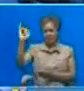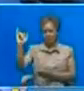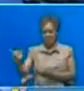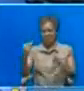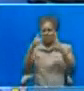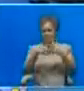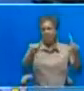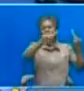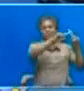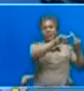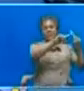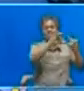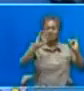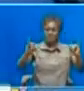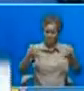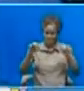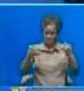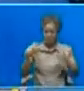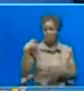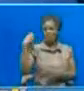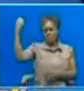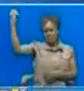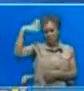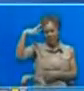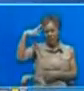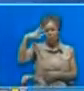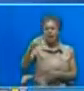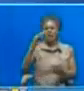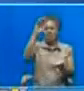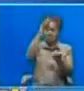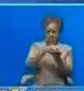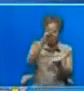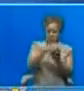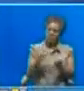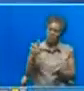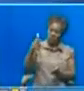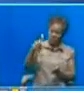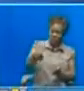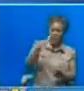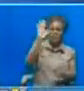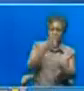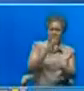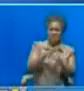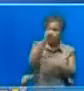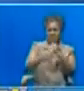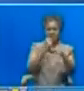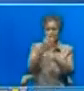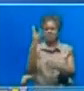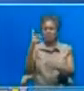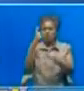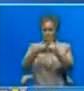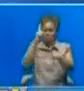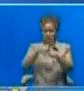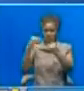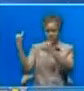a positive note. The Energy Regulatory Commission has announced the biggest reduction in fuel prices in 4 years since the introduction of